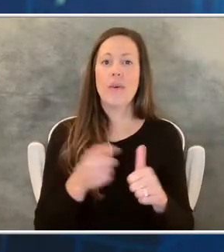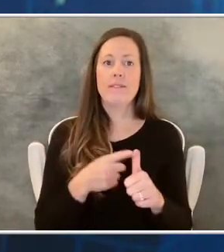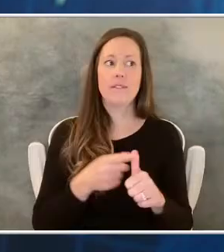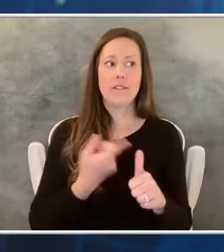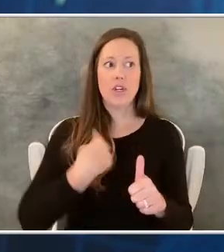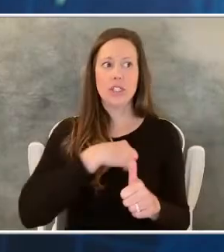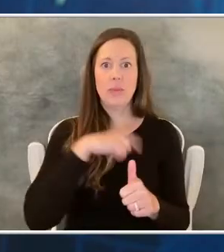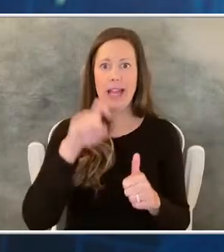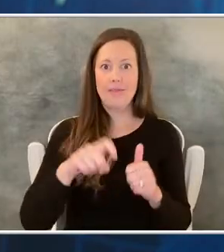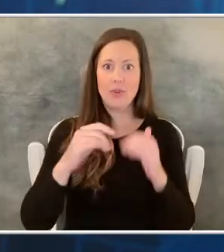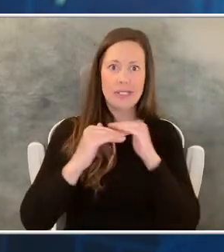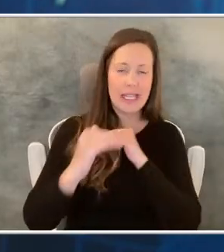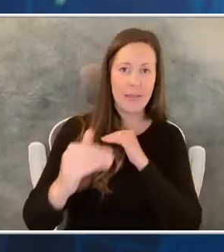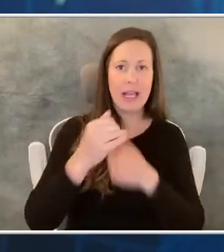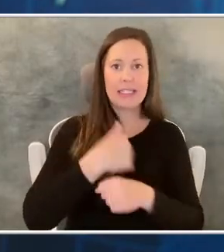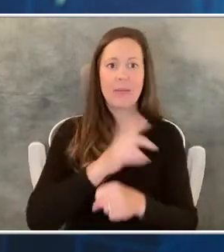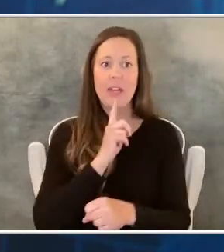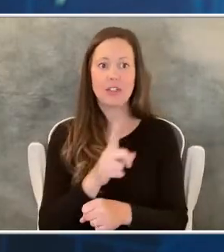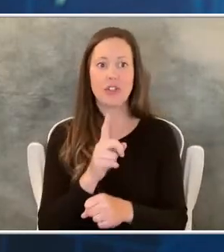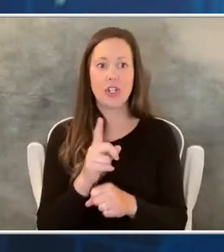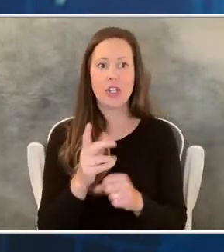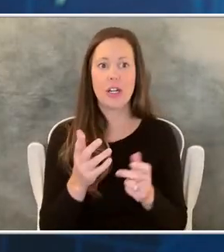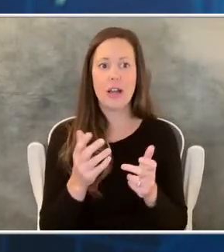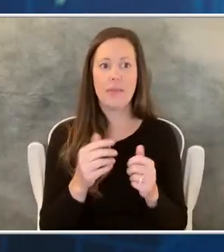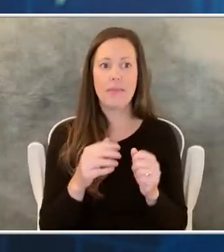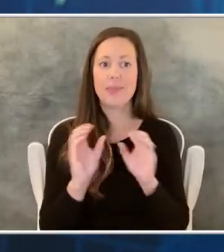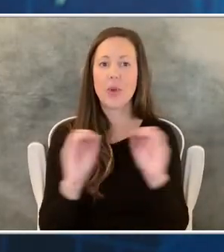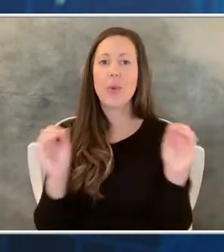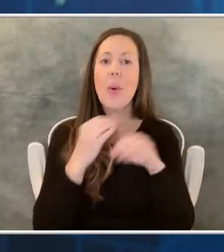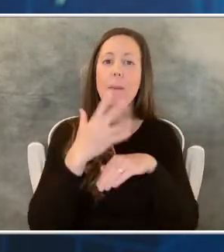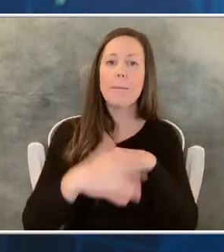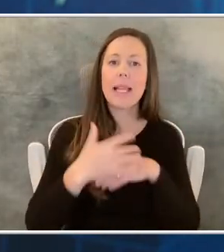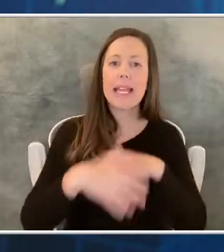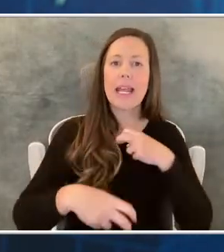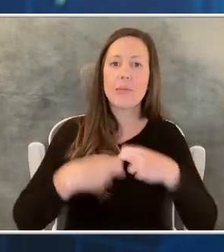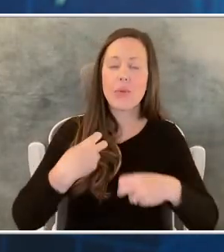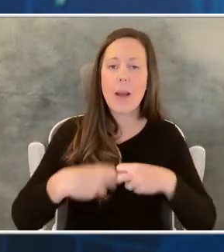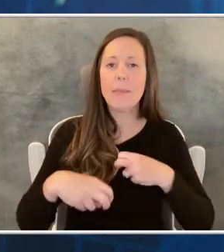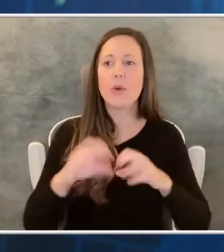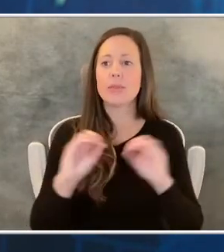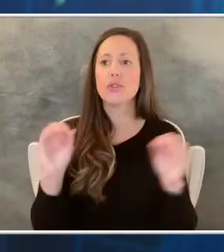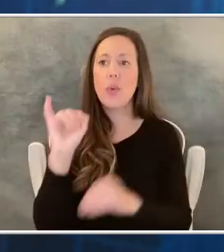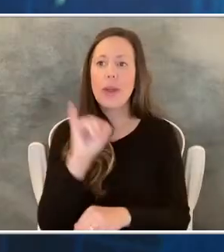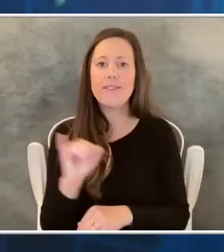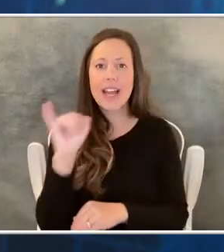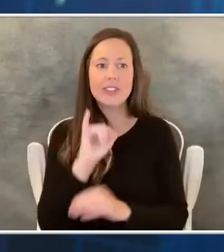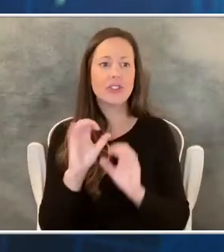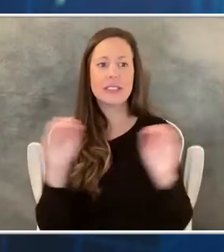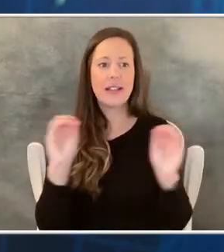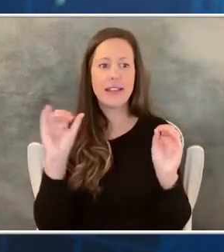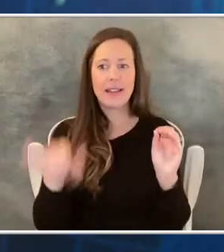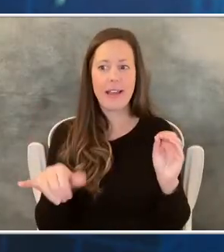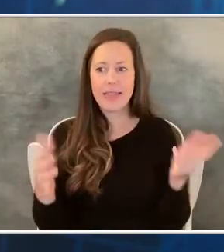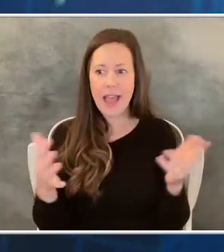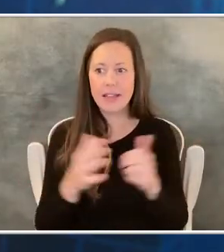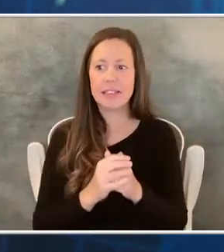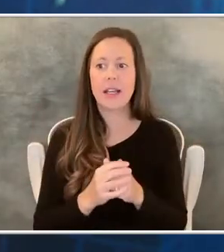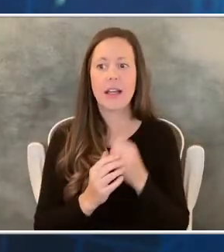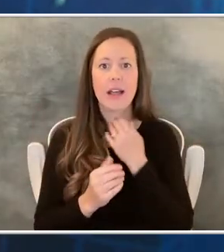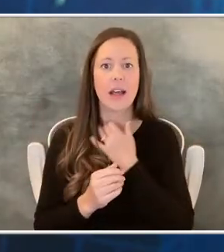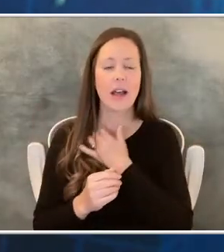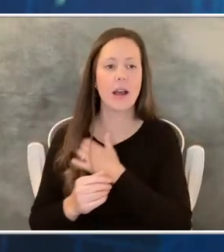having any you know, bleeding problems or any infections, anything like that. Then second